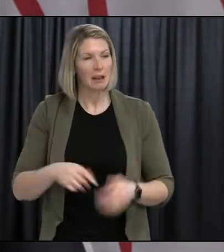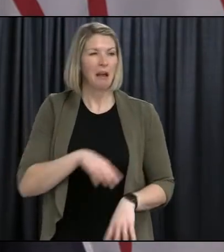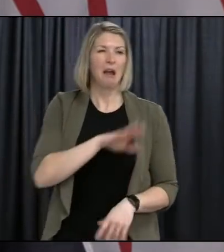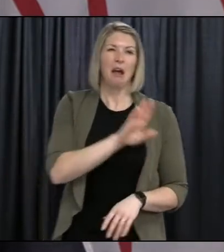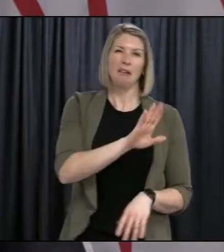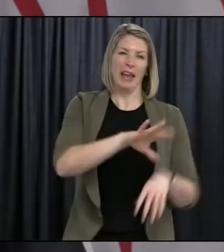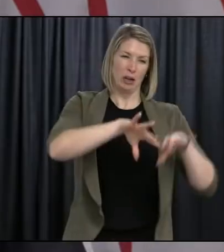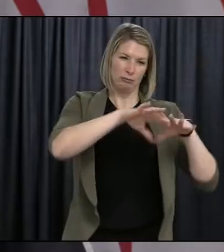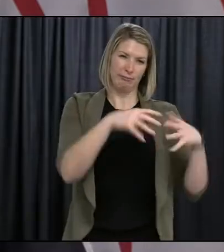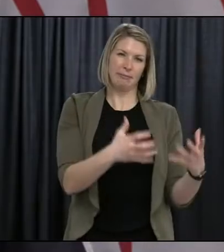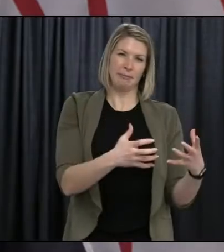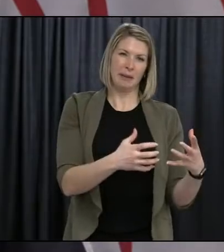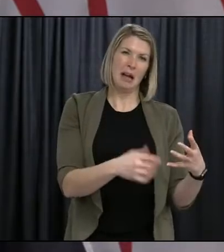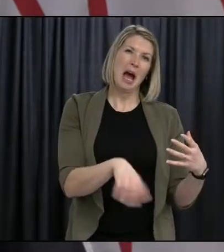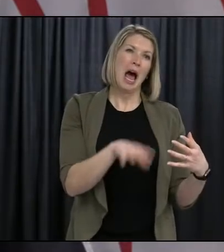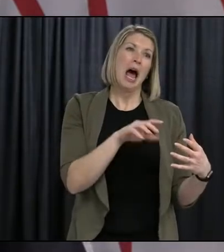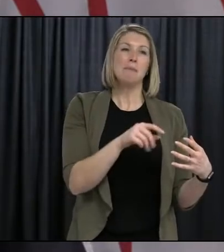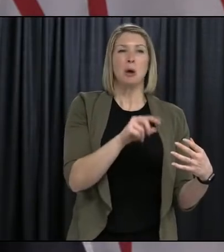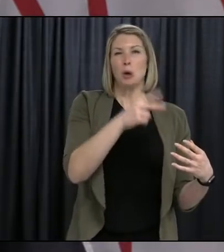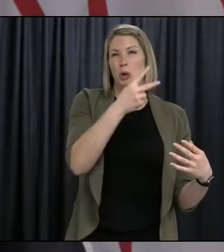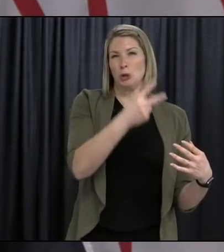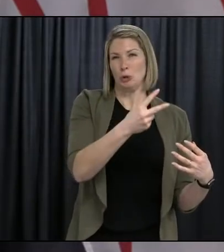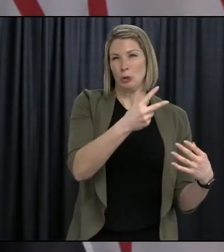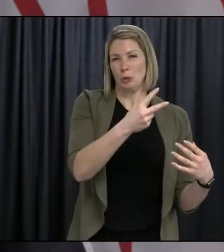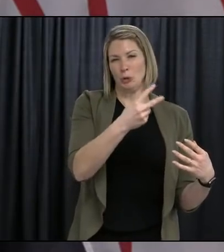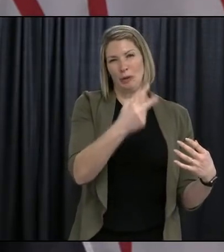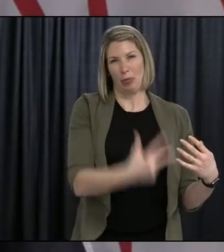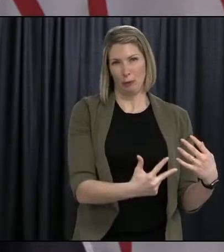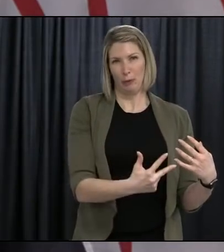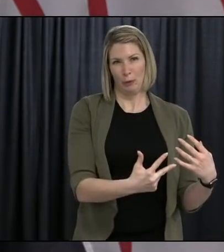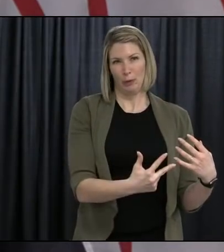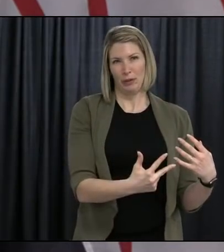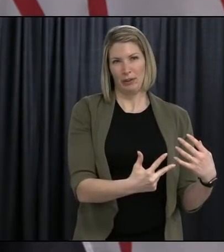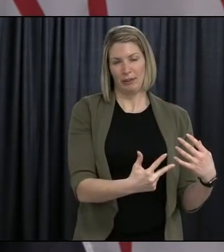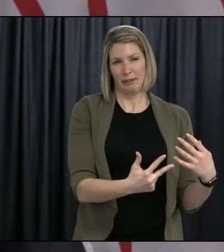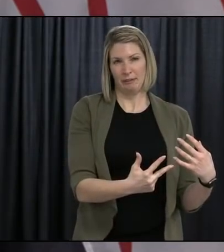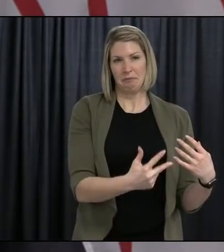of the results. So, we need to,